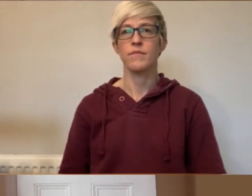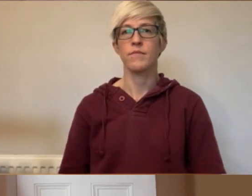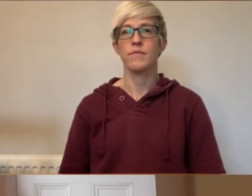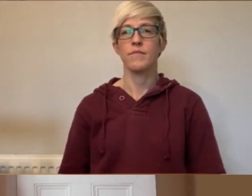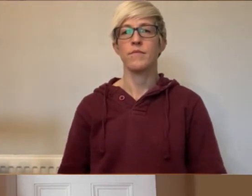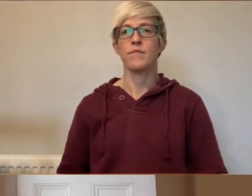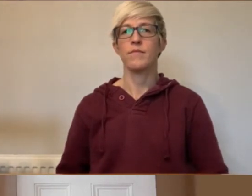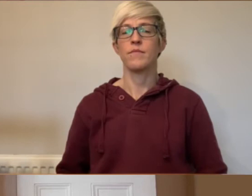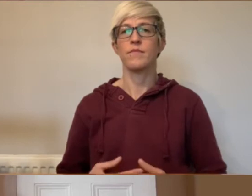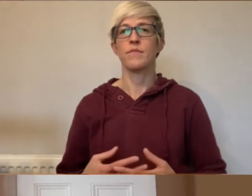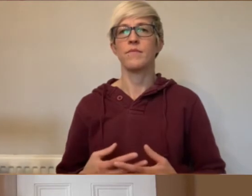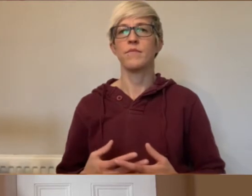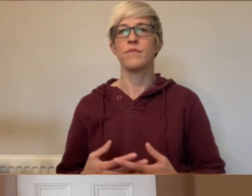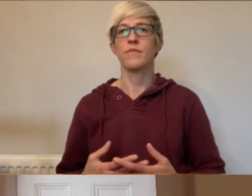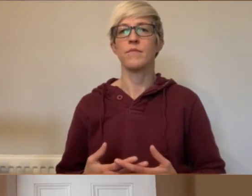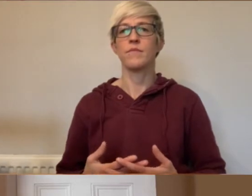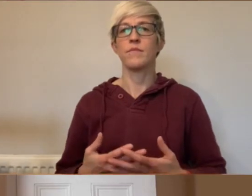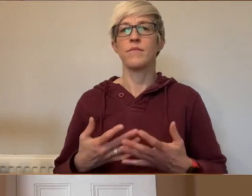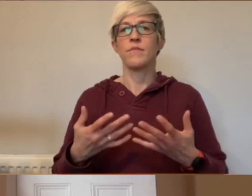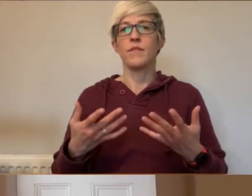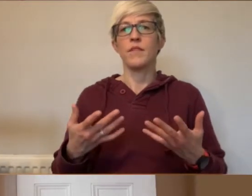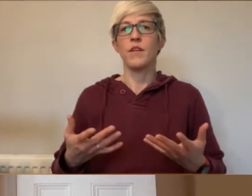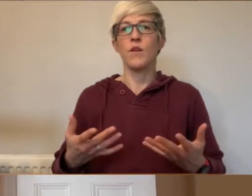When you've done your 5 breaths and you've come up,